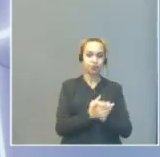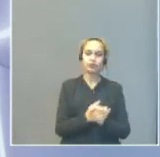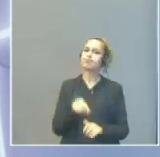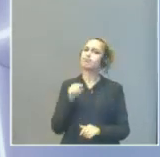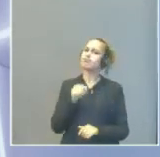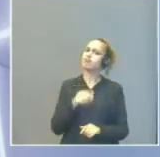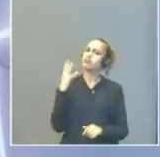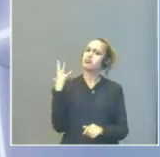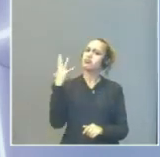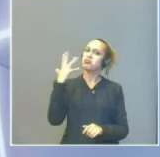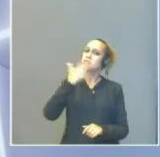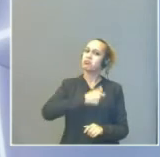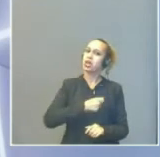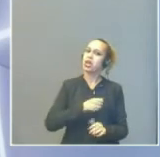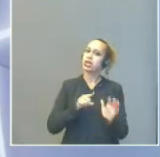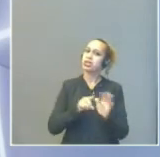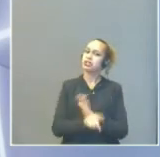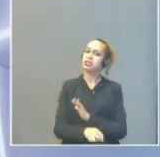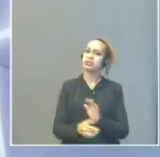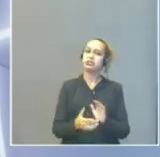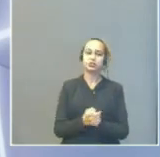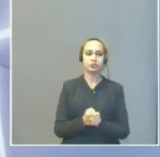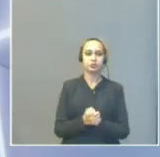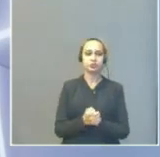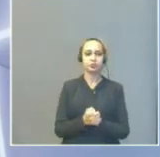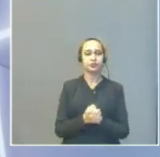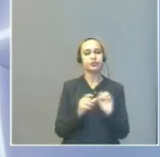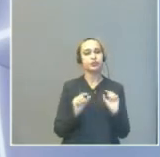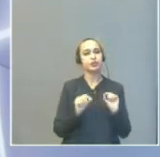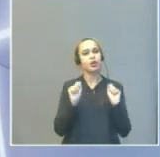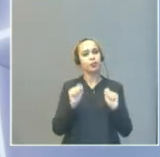Integration runs a risk of repeating the familiar.